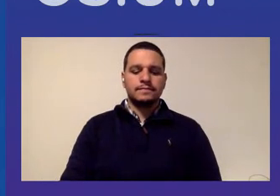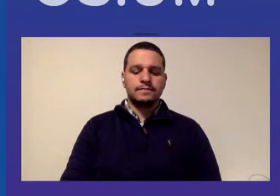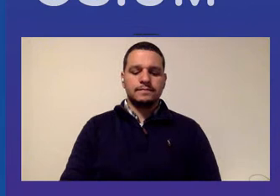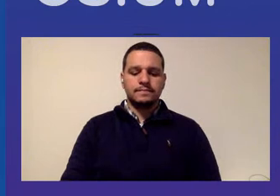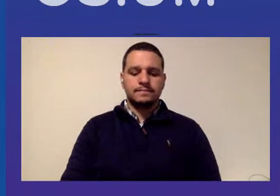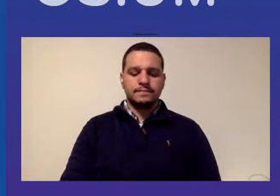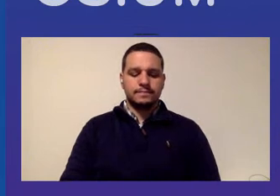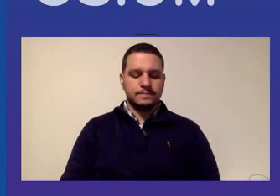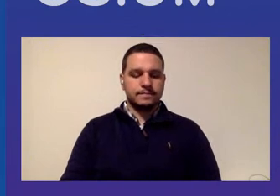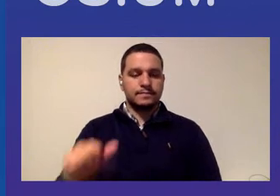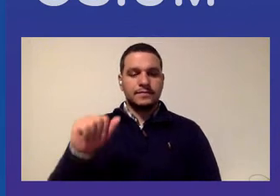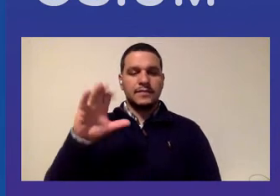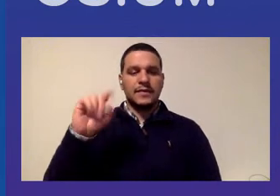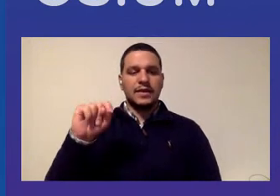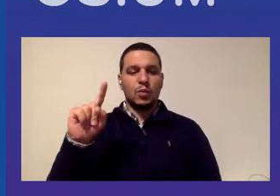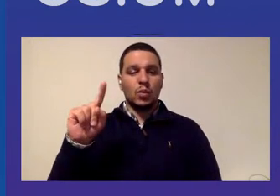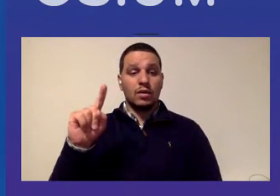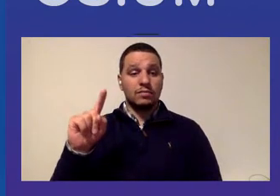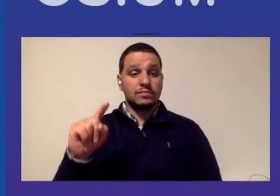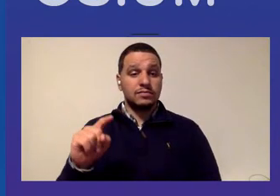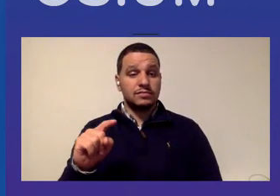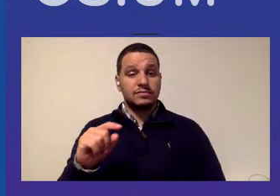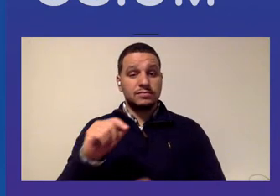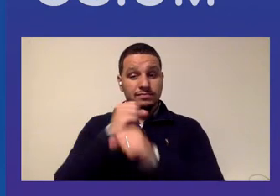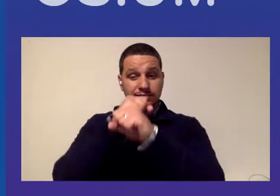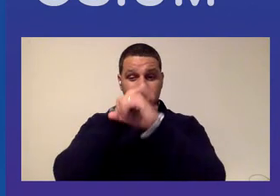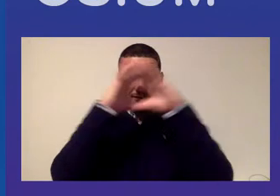Act One, Scene Three,